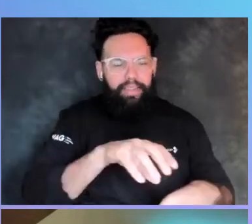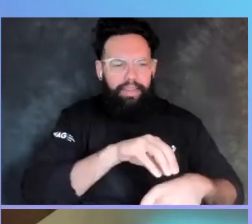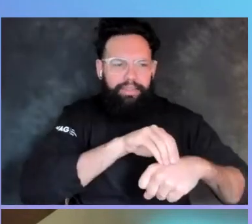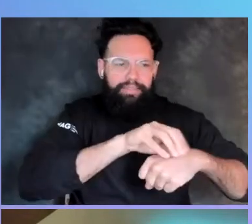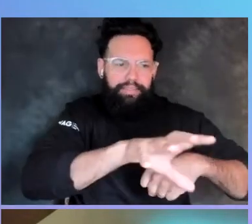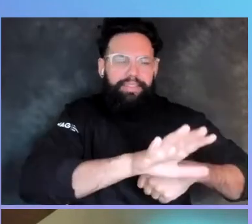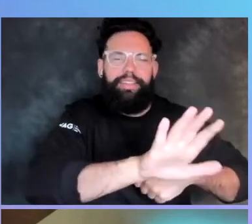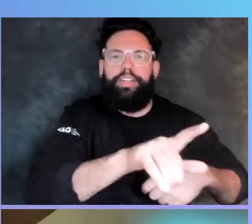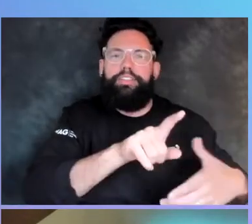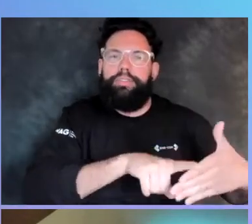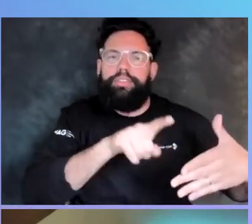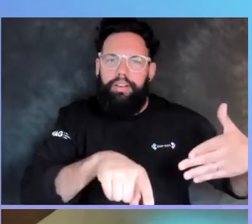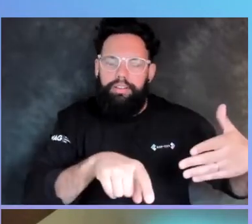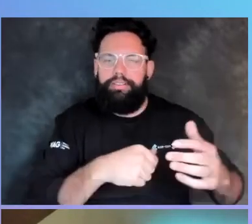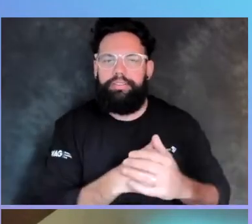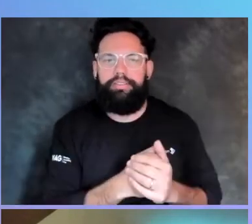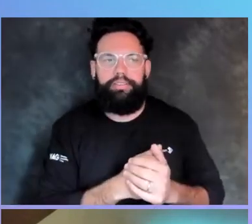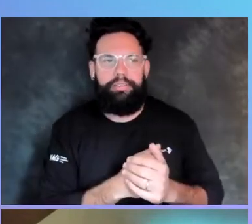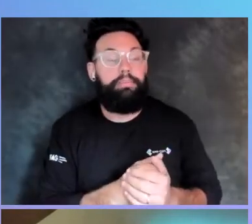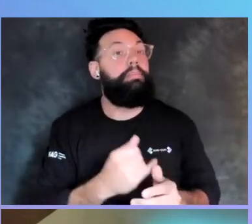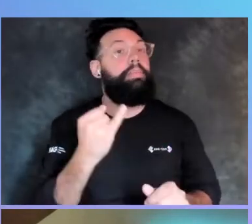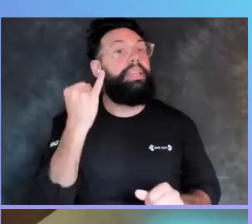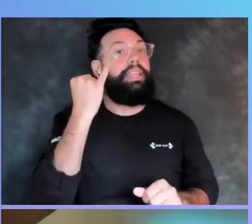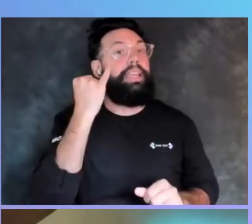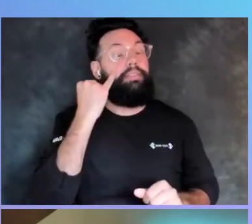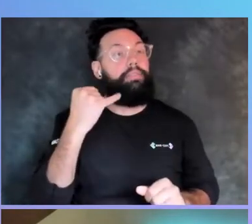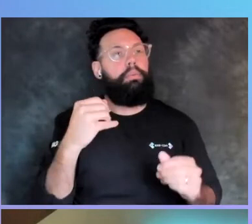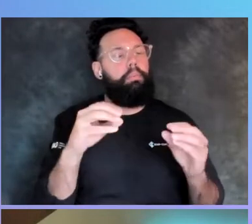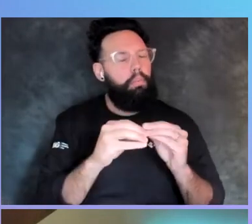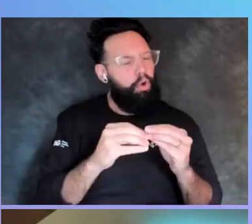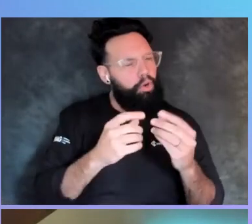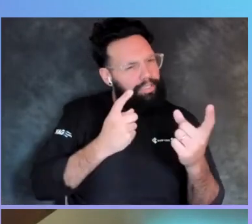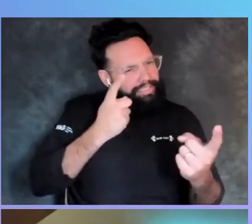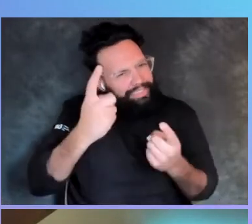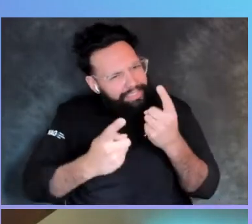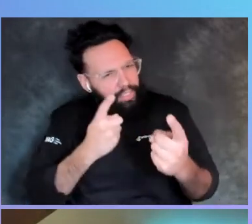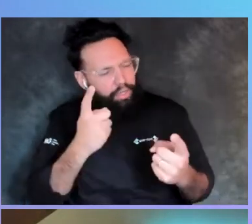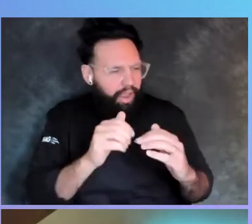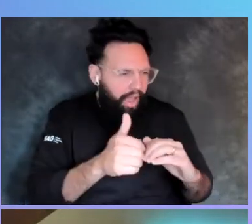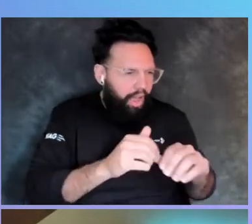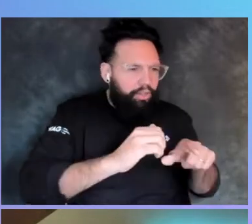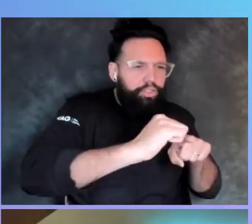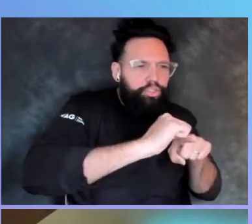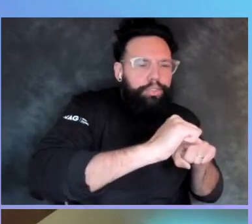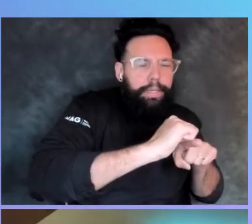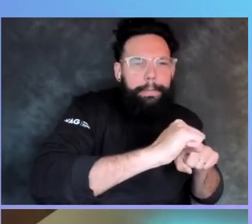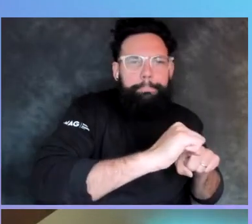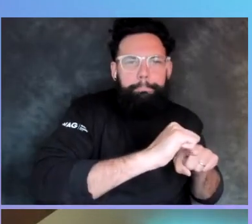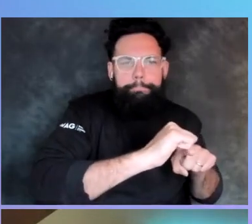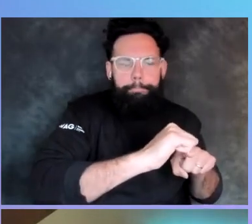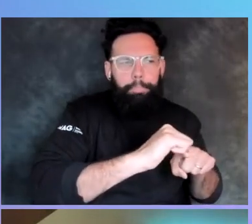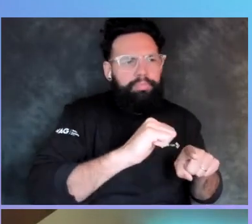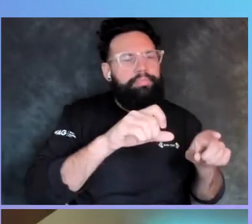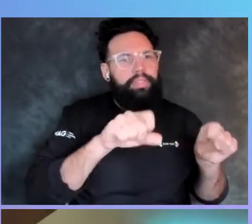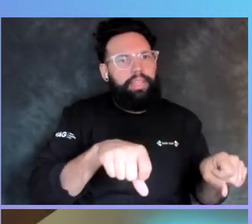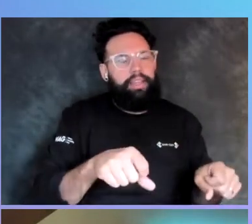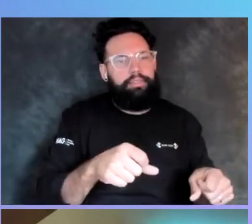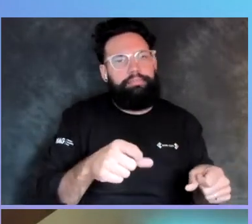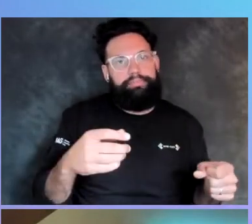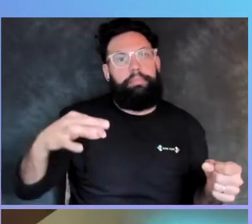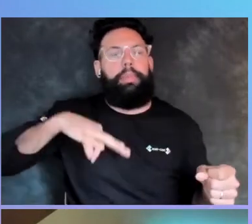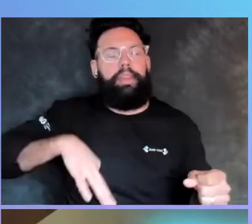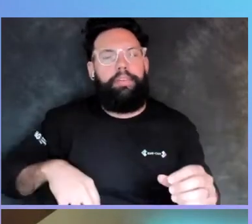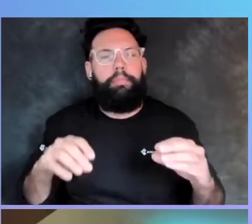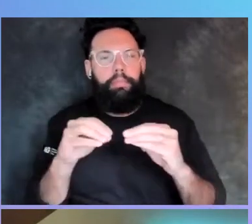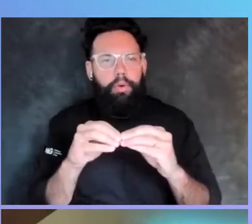careful consideration, as we'll show you, these pitfalls could be avoided while still reaping the tremendous benefits of these models. But before